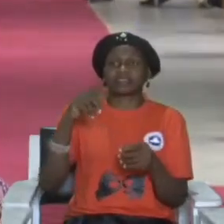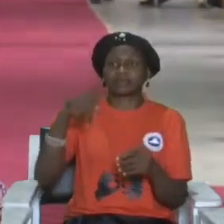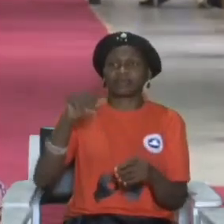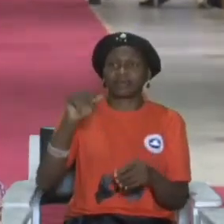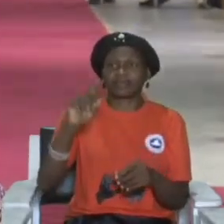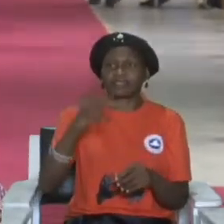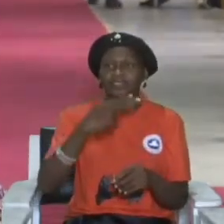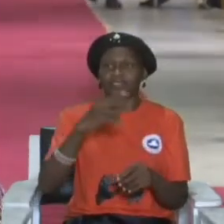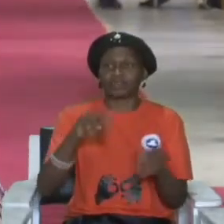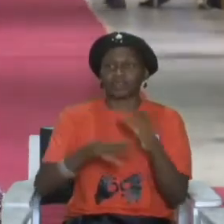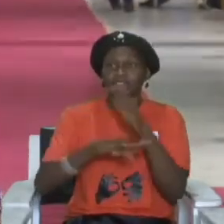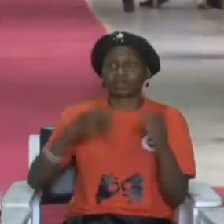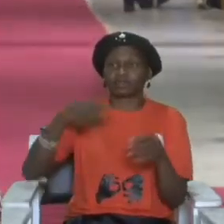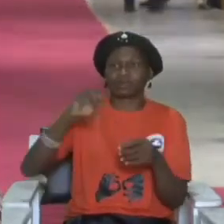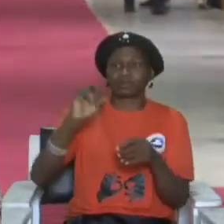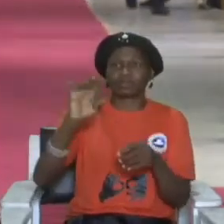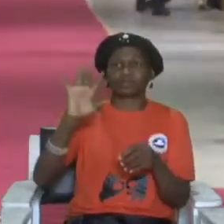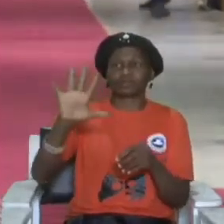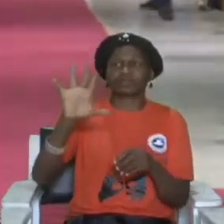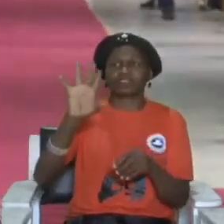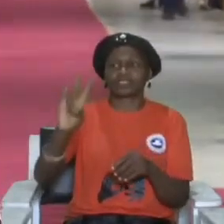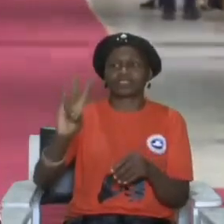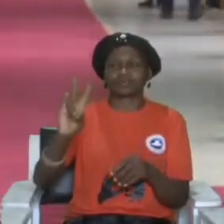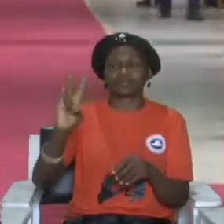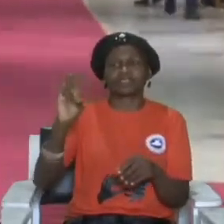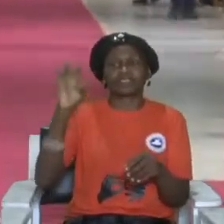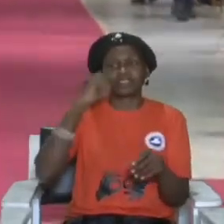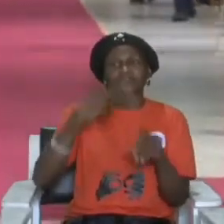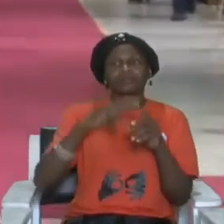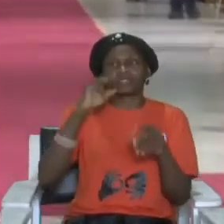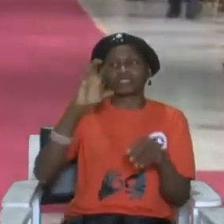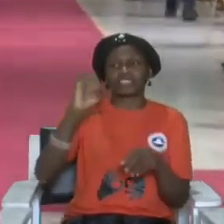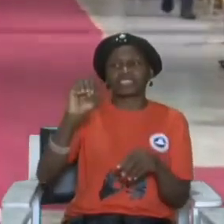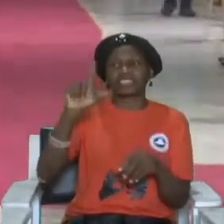Province 57. My name is Elizabeth Anyasi.